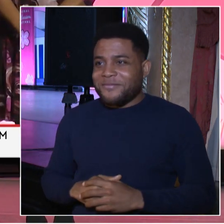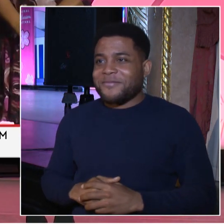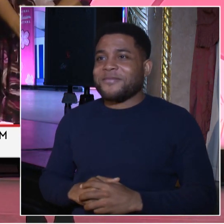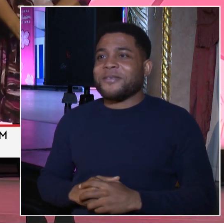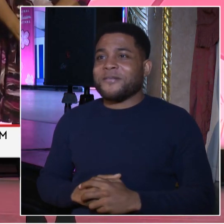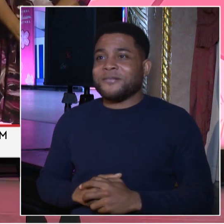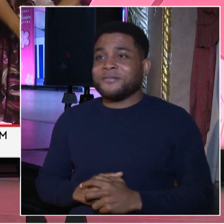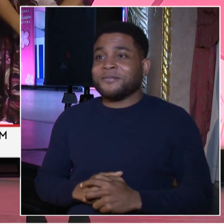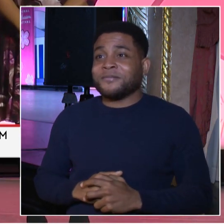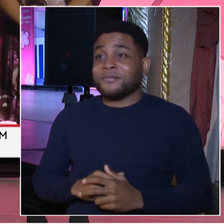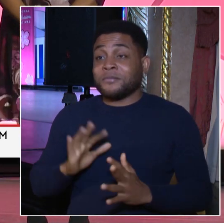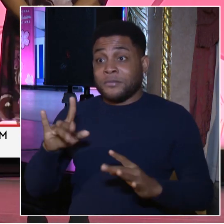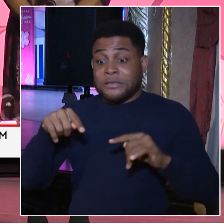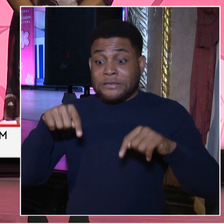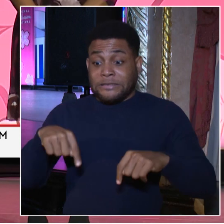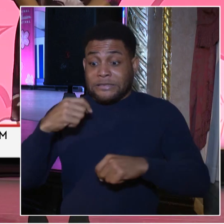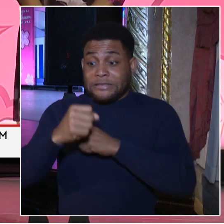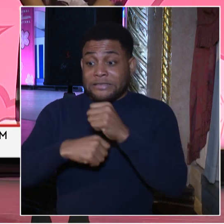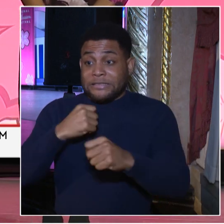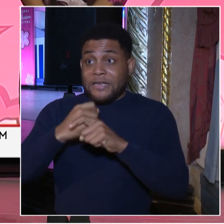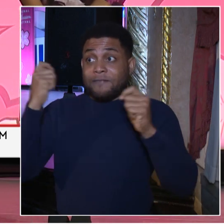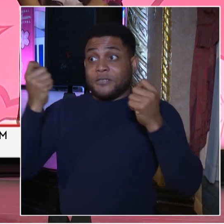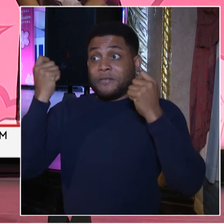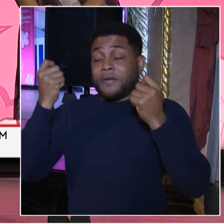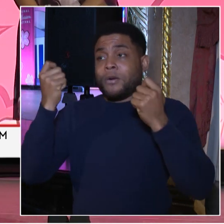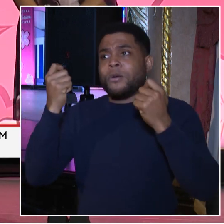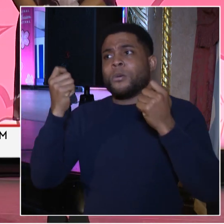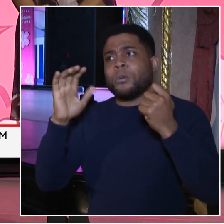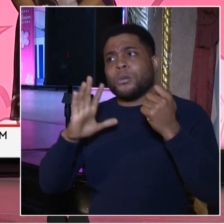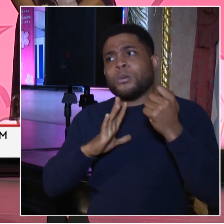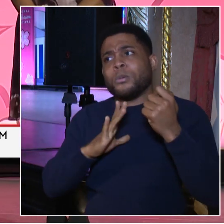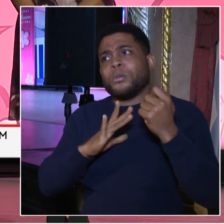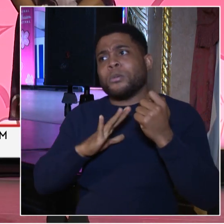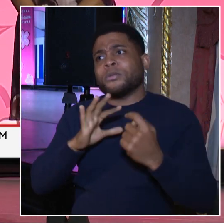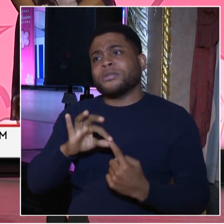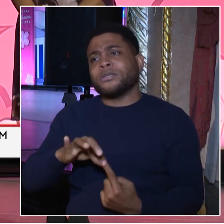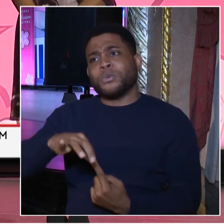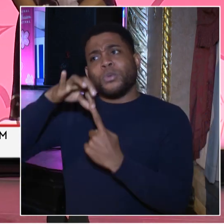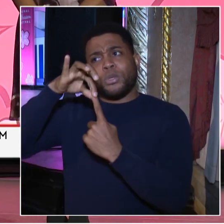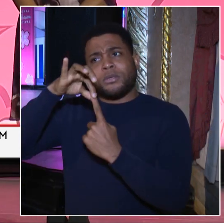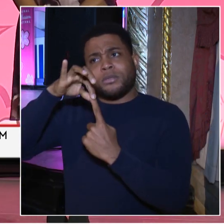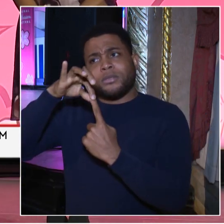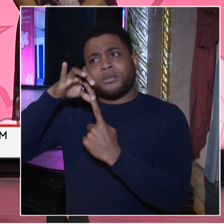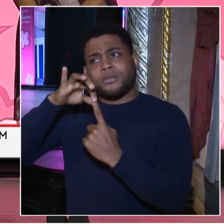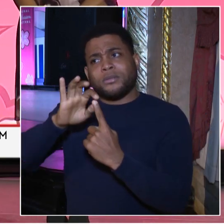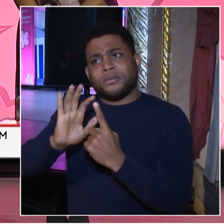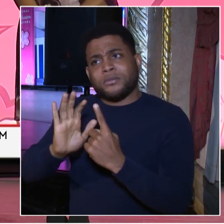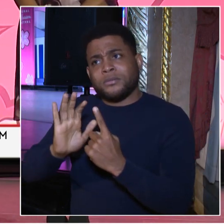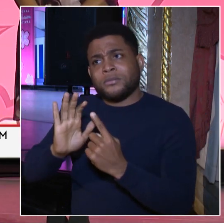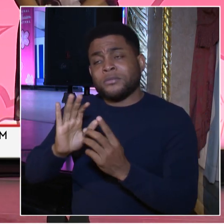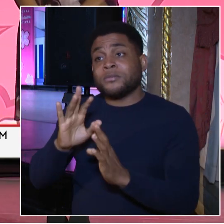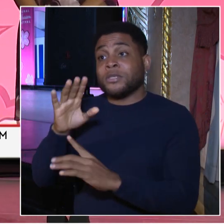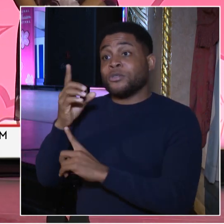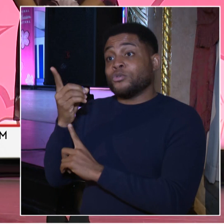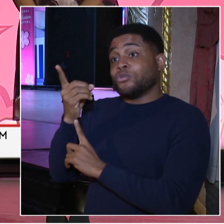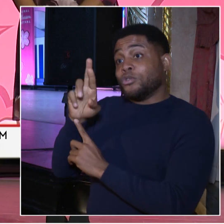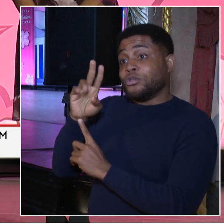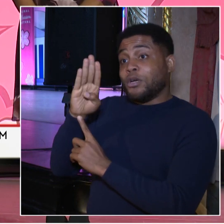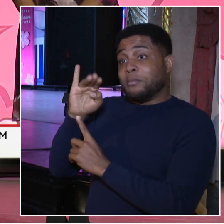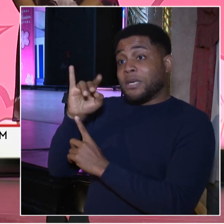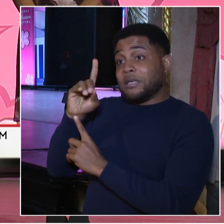This year's festival is even special. As Dr. Jill Biden mentioned, as well as the Mayor